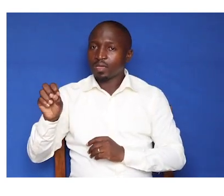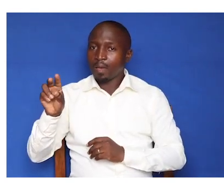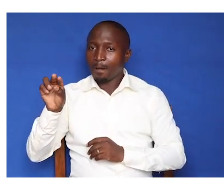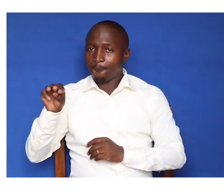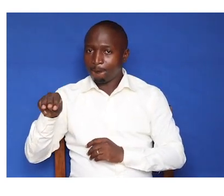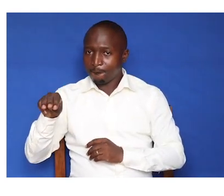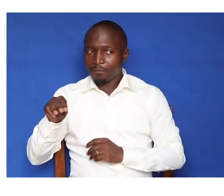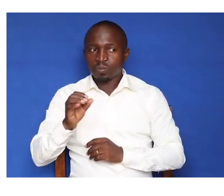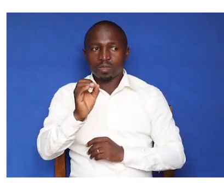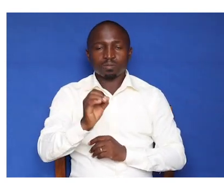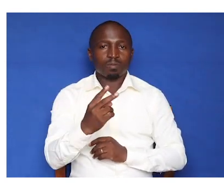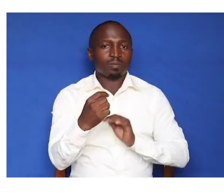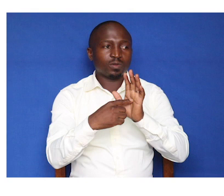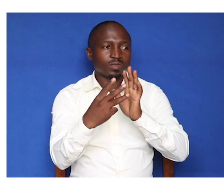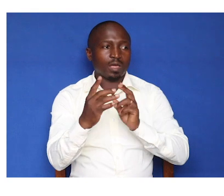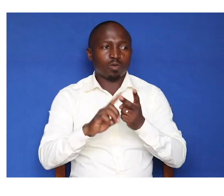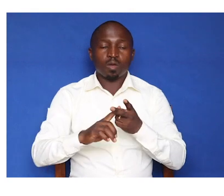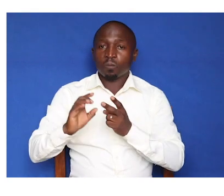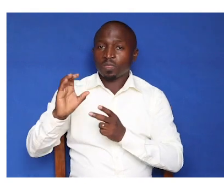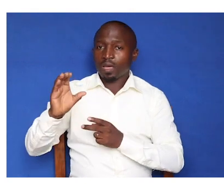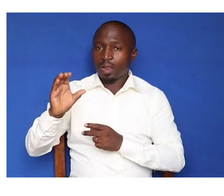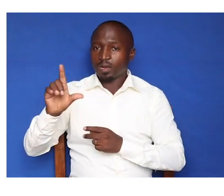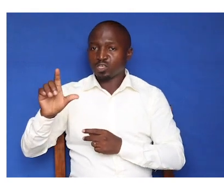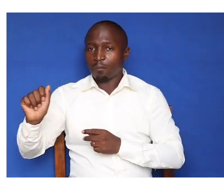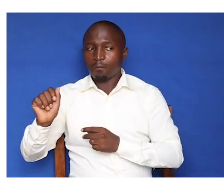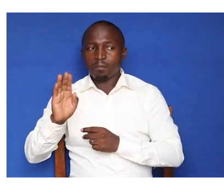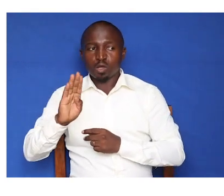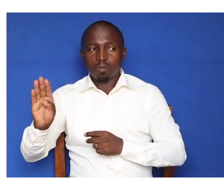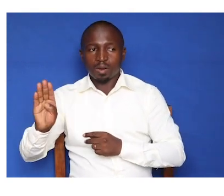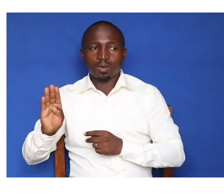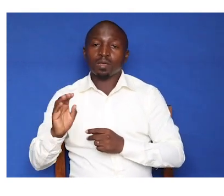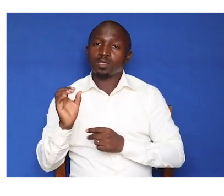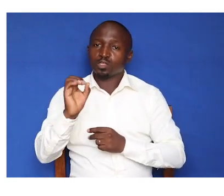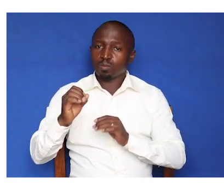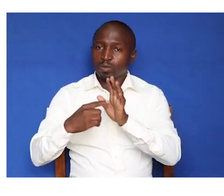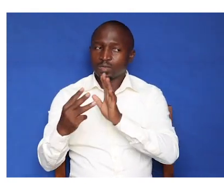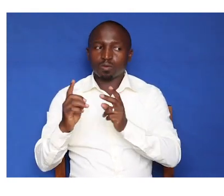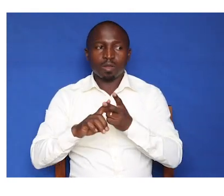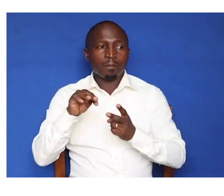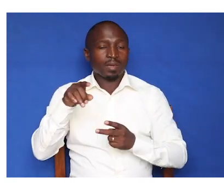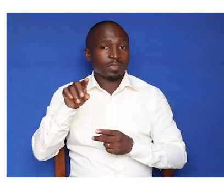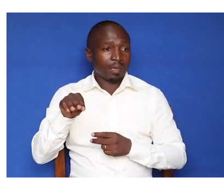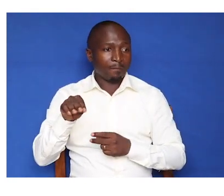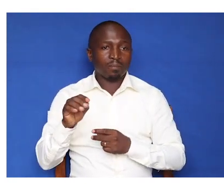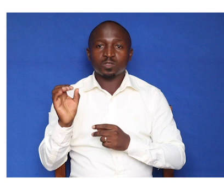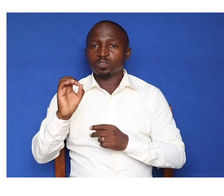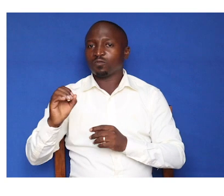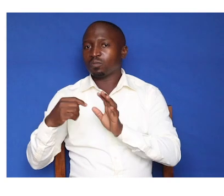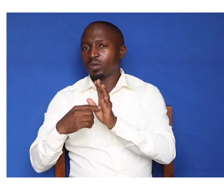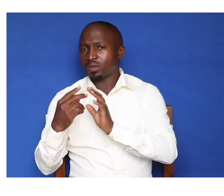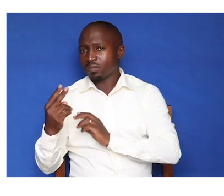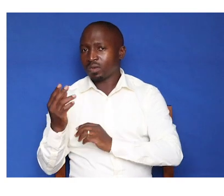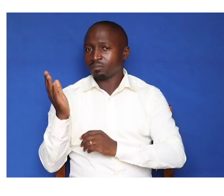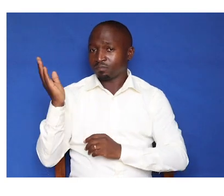calcium bicarbonate, 0.3%, and the magnesium bromide, 0.2%. So those are